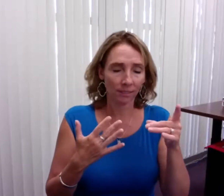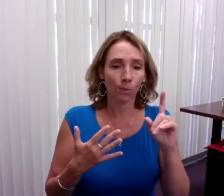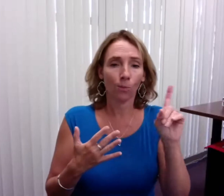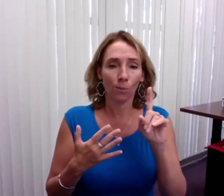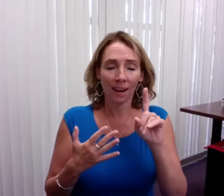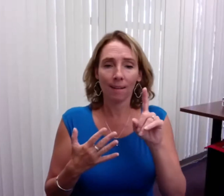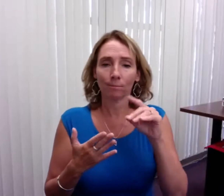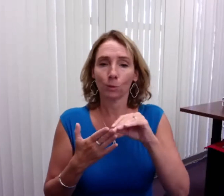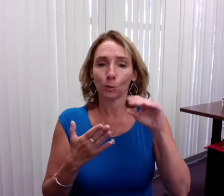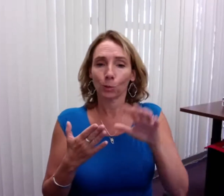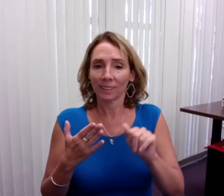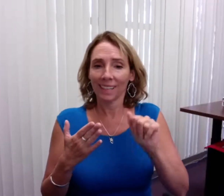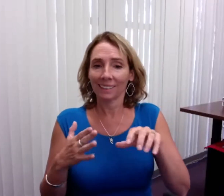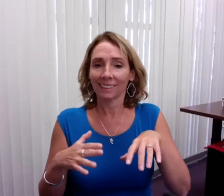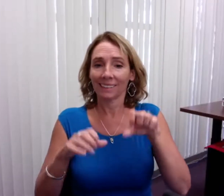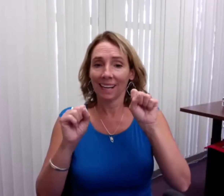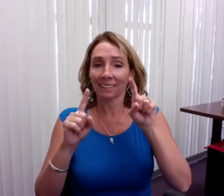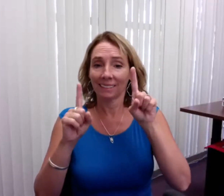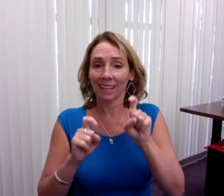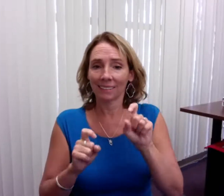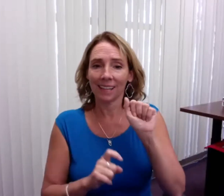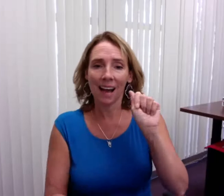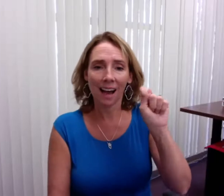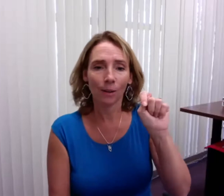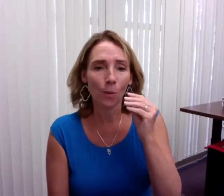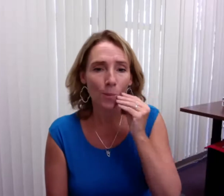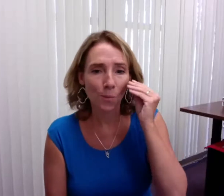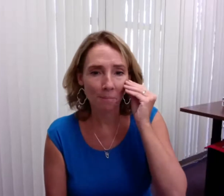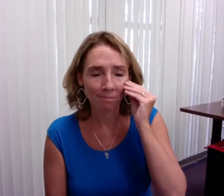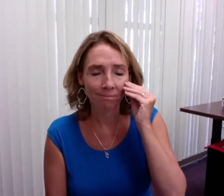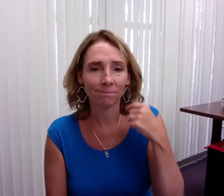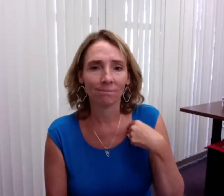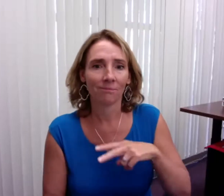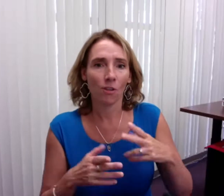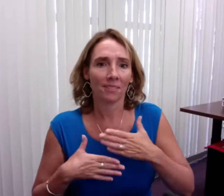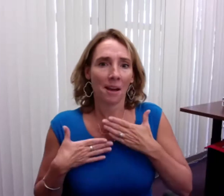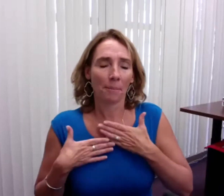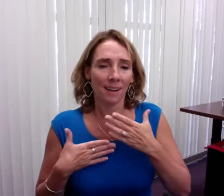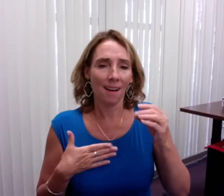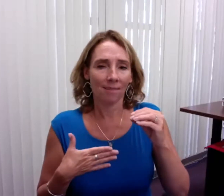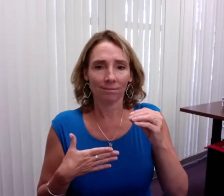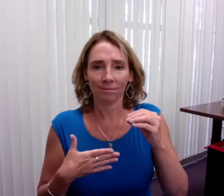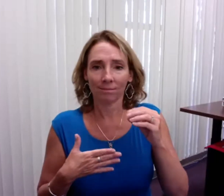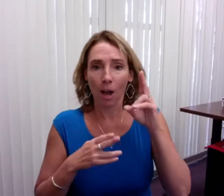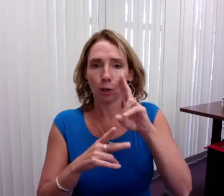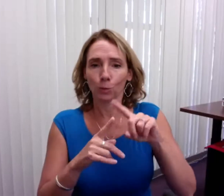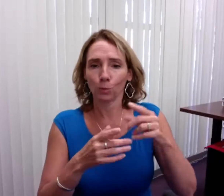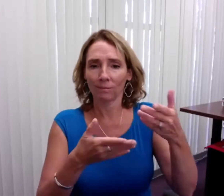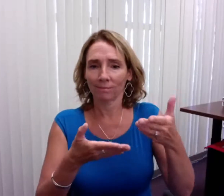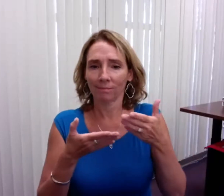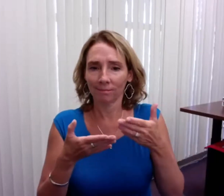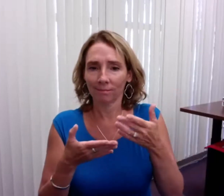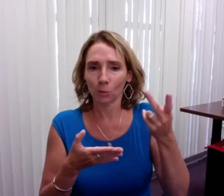at school. Now we have an option where students can take a test at home, and we're